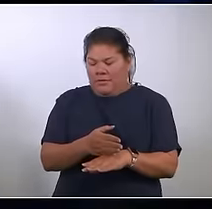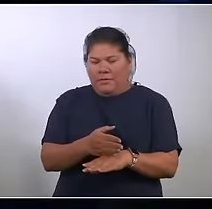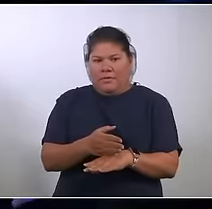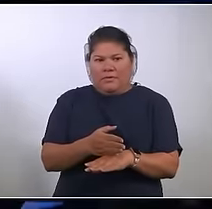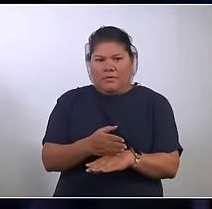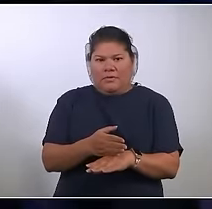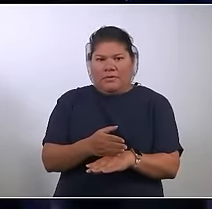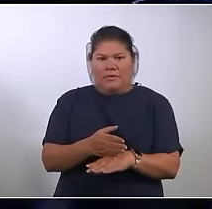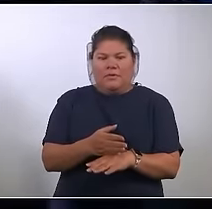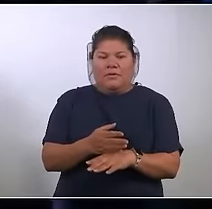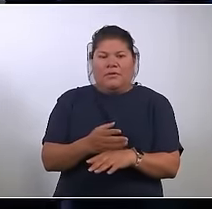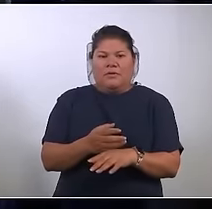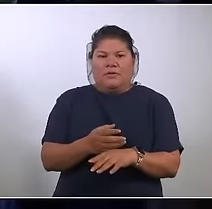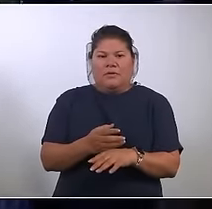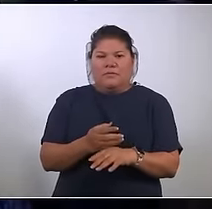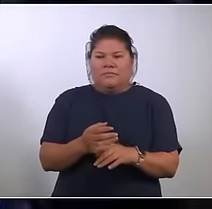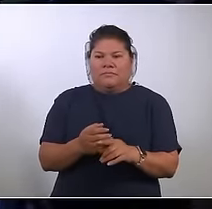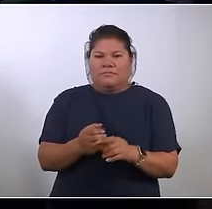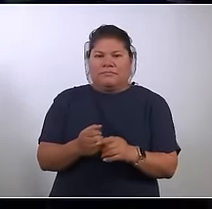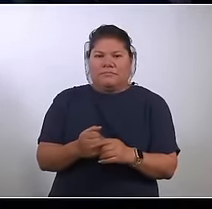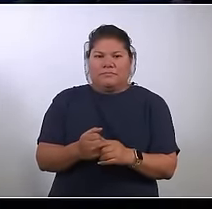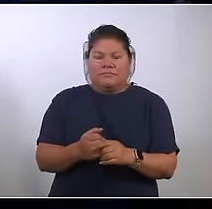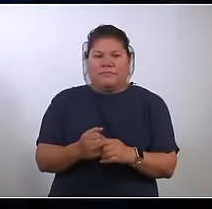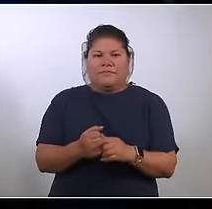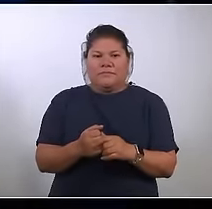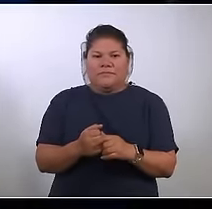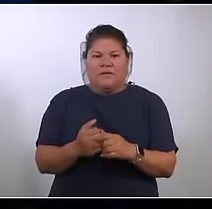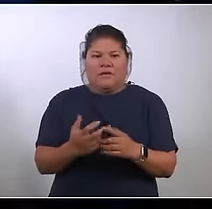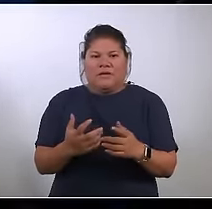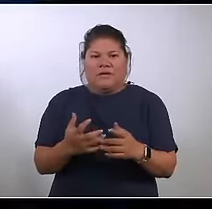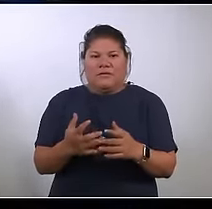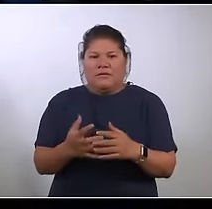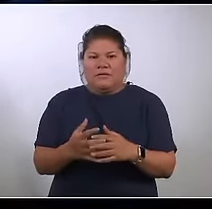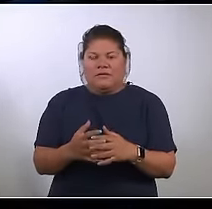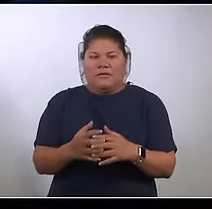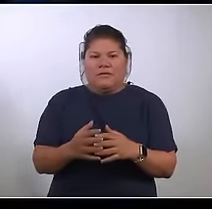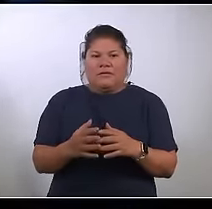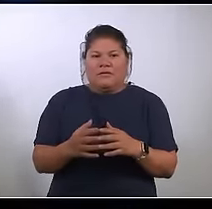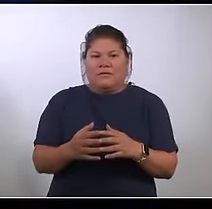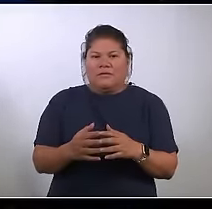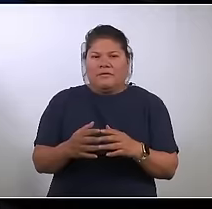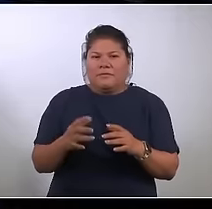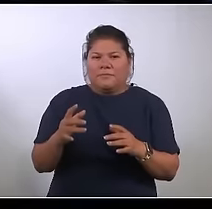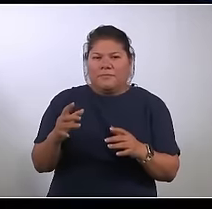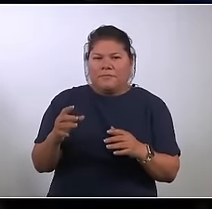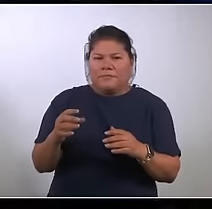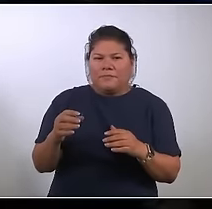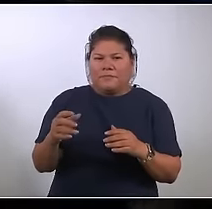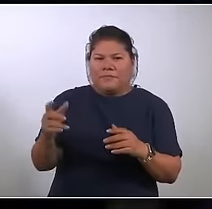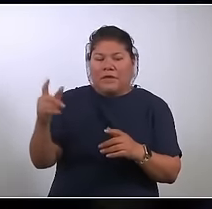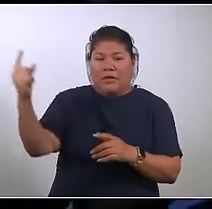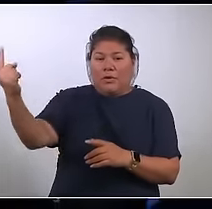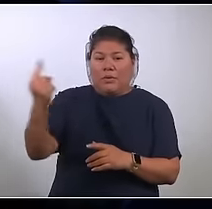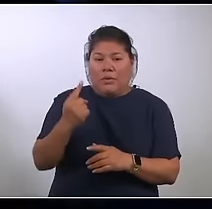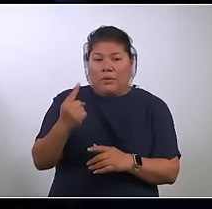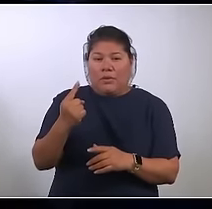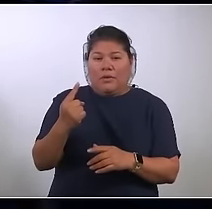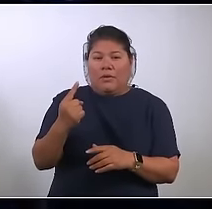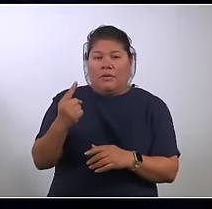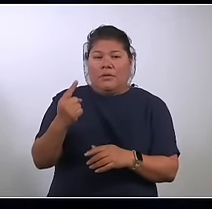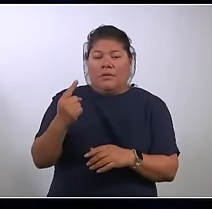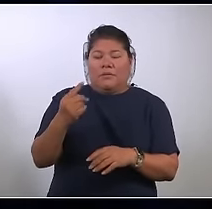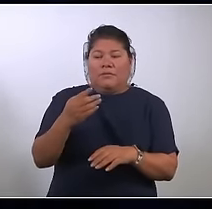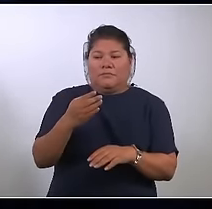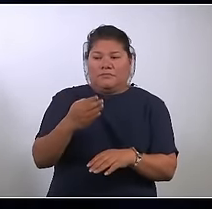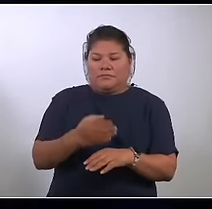De venir y rodear esta plataforma. If I could do that, Bishop. Yes. Si pudiera hacer eso, obispo. If you would come, Pastor. Pastor, si